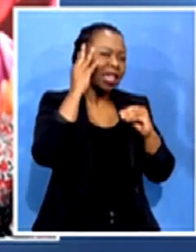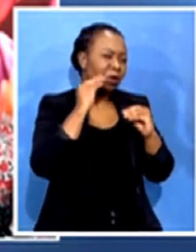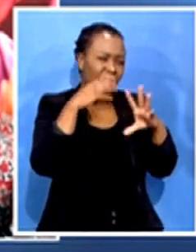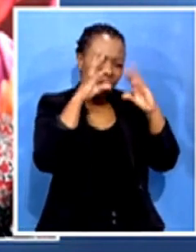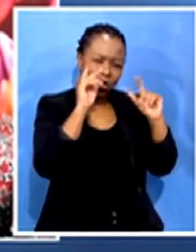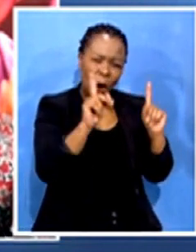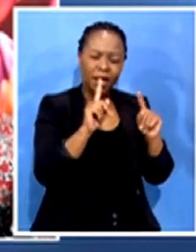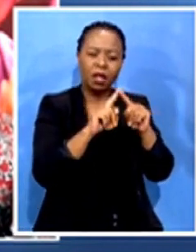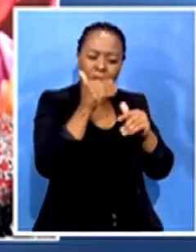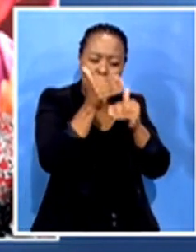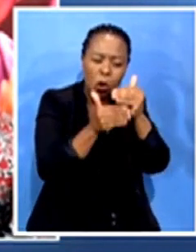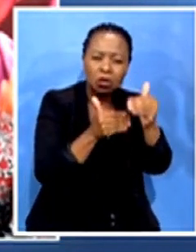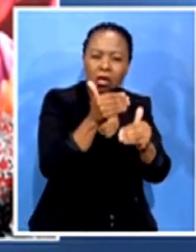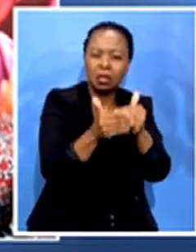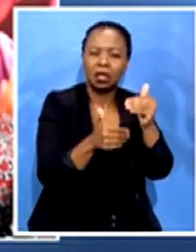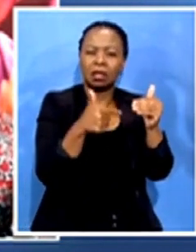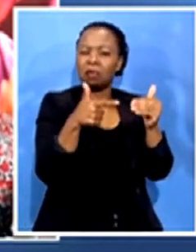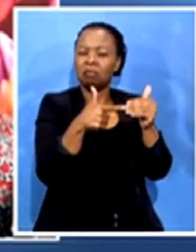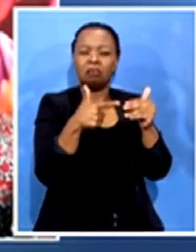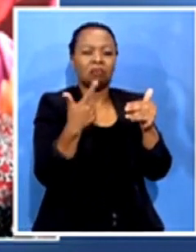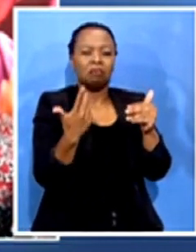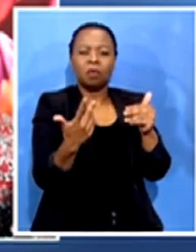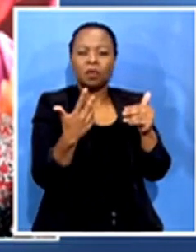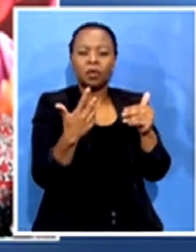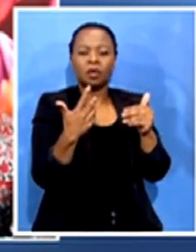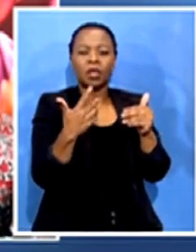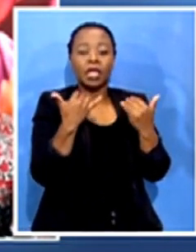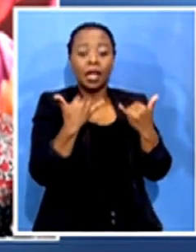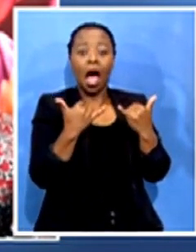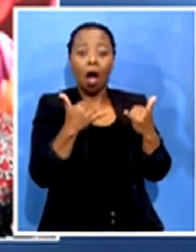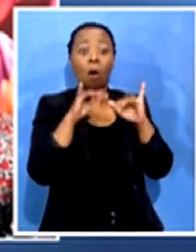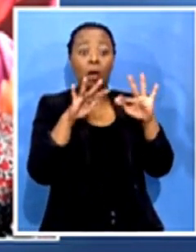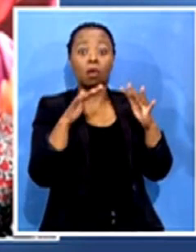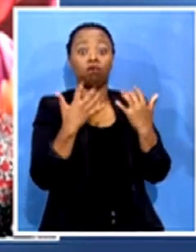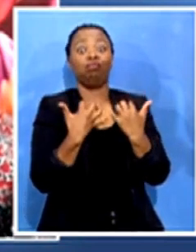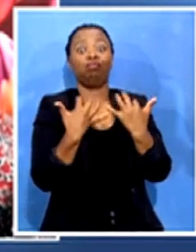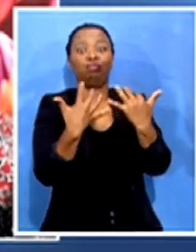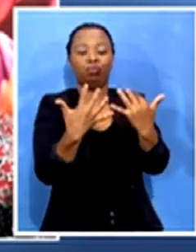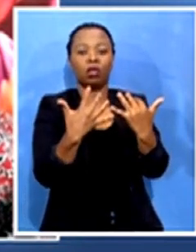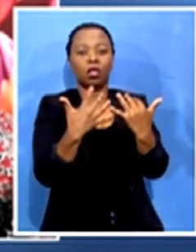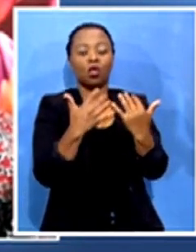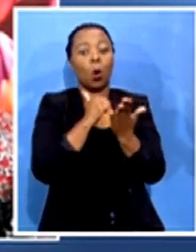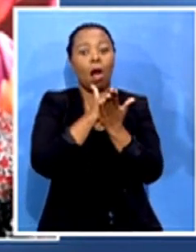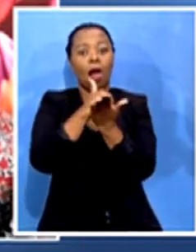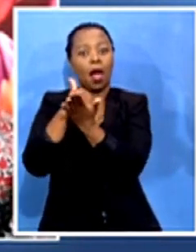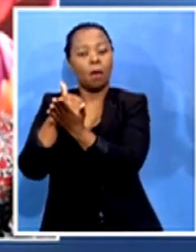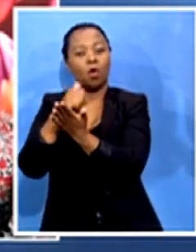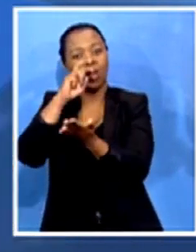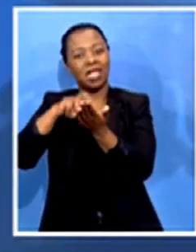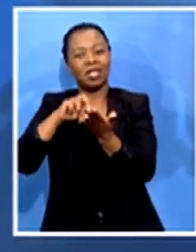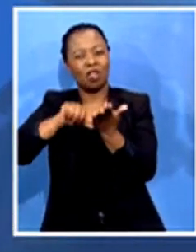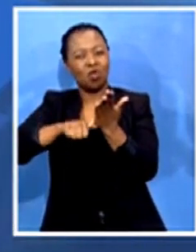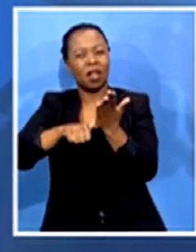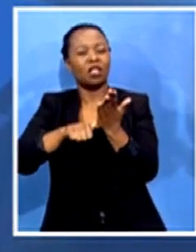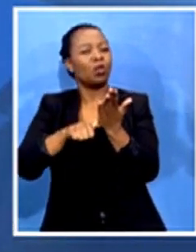an appreciation of the scale that you have to reach out to in terms of South Africans who are in need of grants? I think for us,